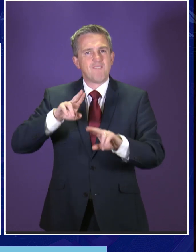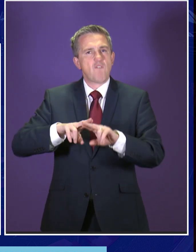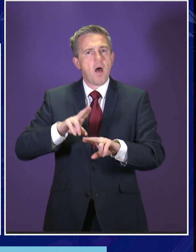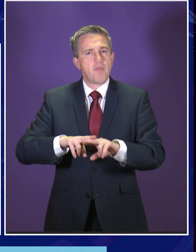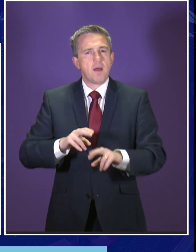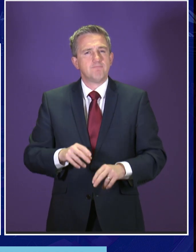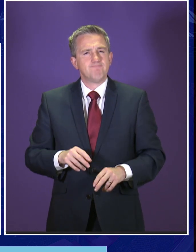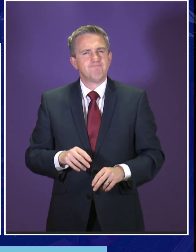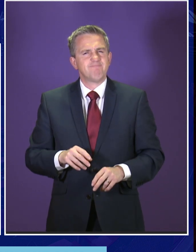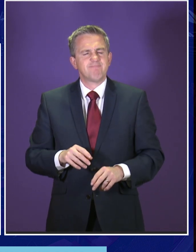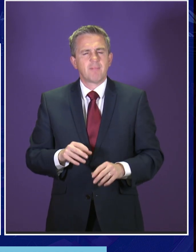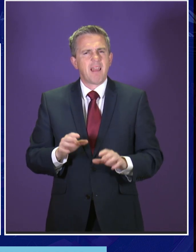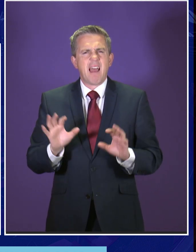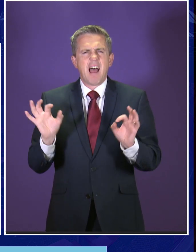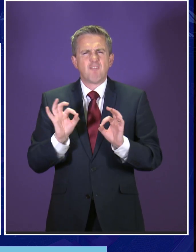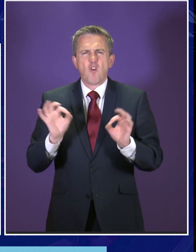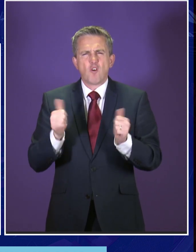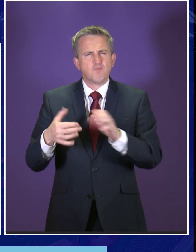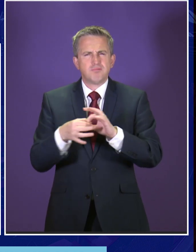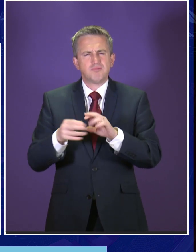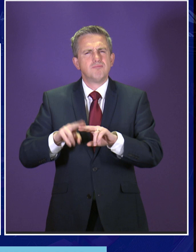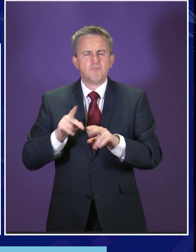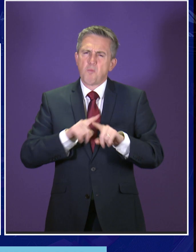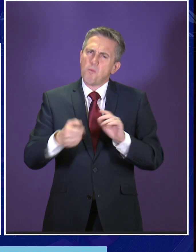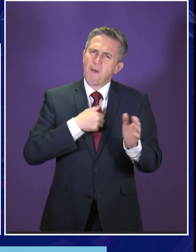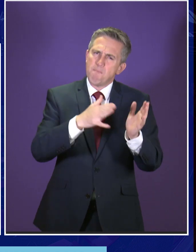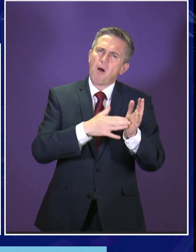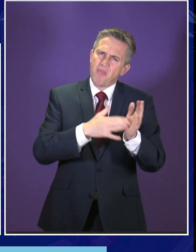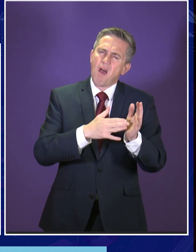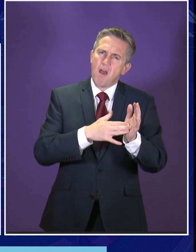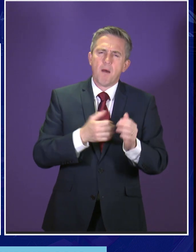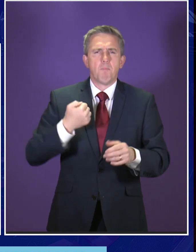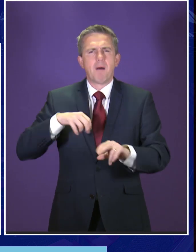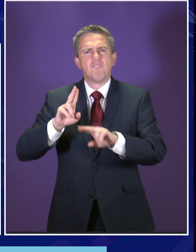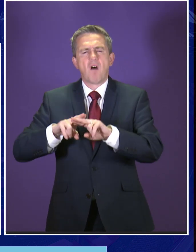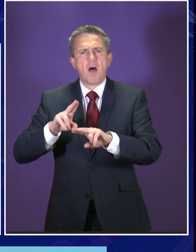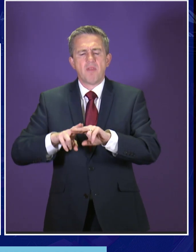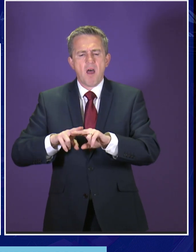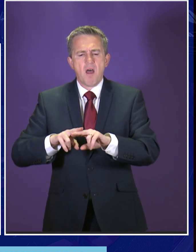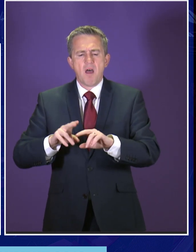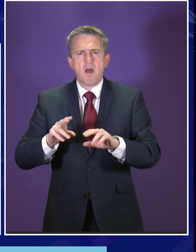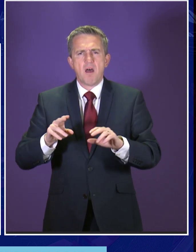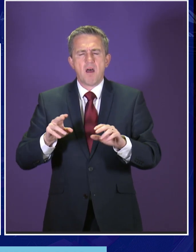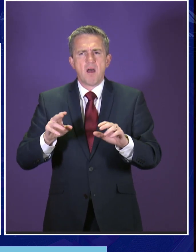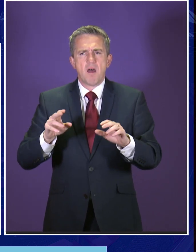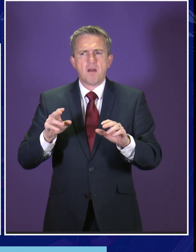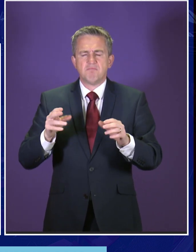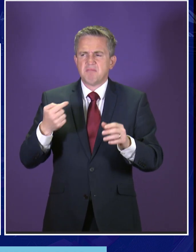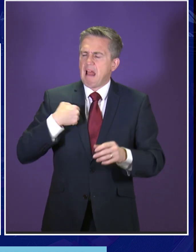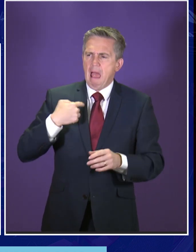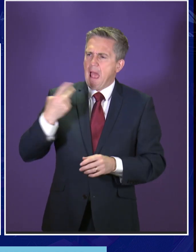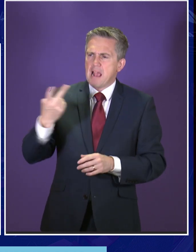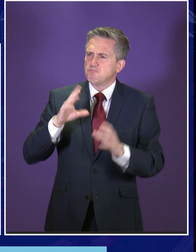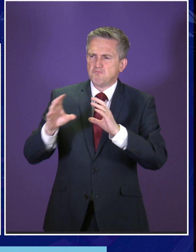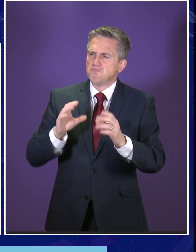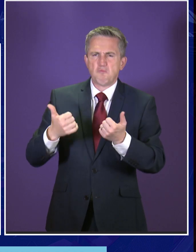really have a phone relationship with my father. It's mostly with my mother. My father doesn't know, or I don't quite know what to say to each